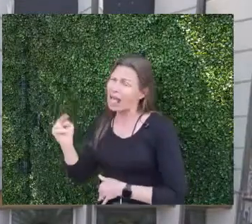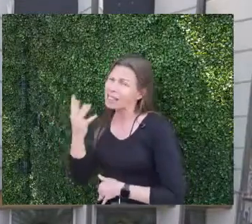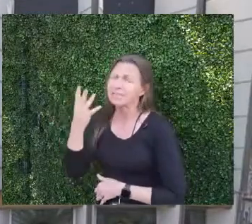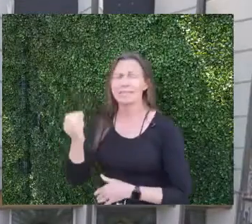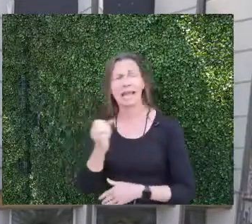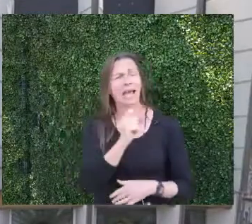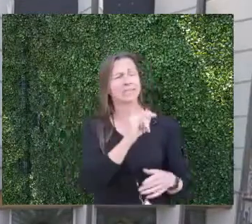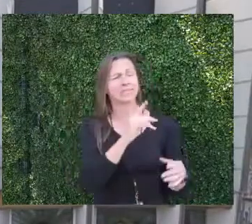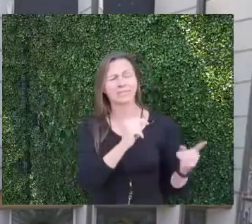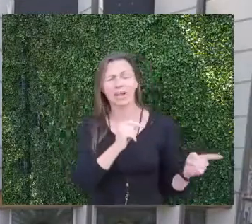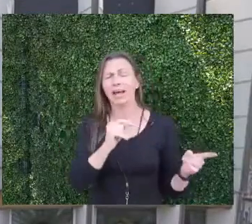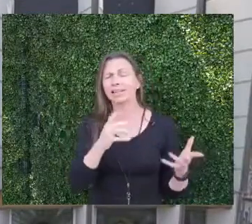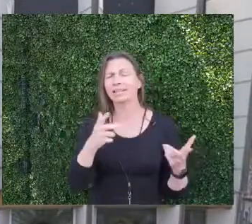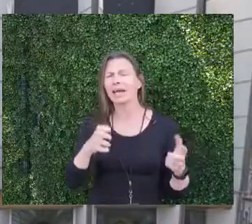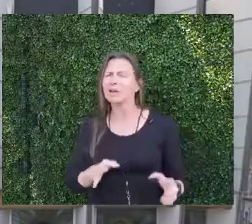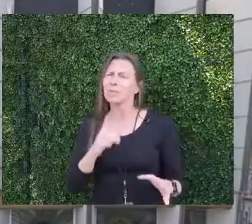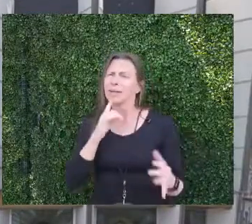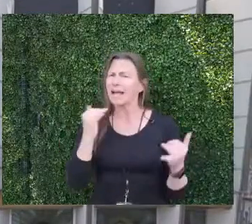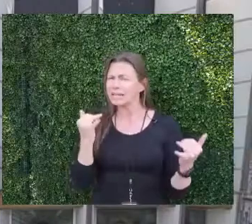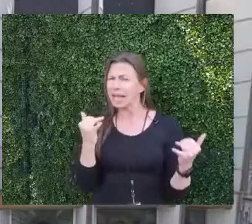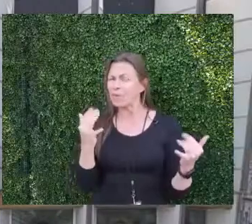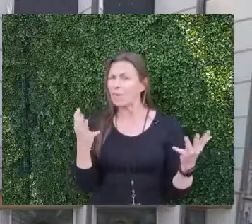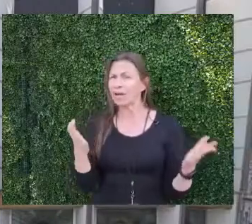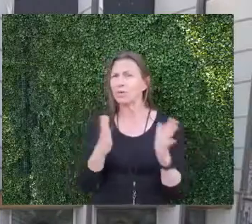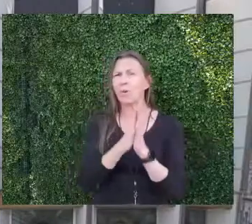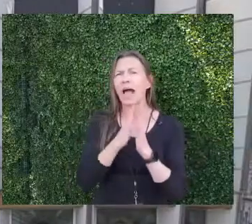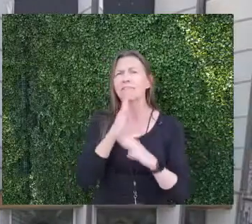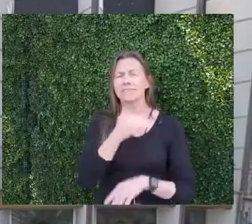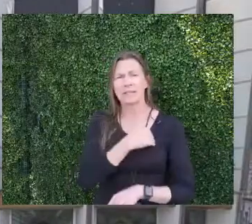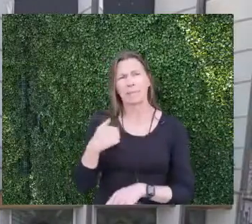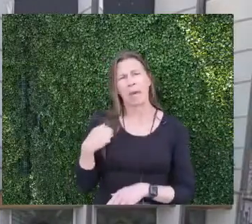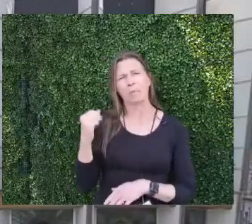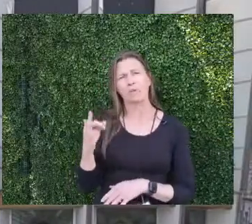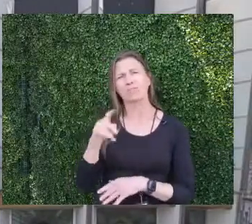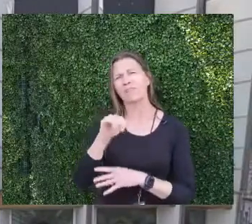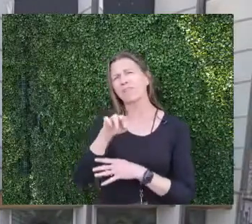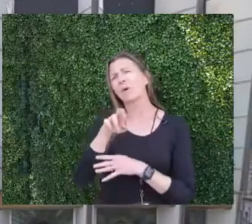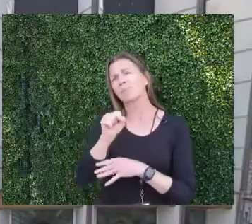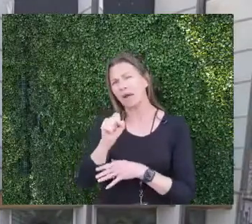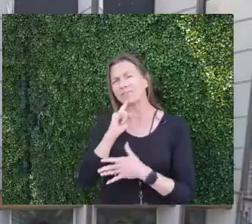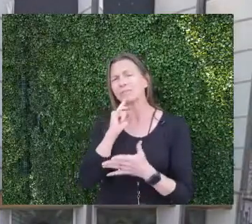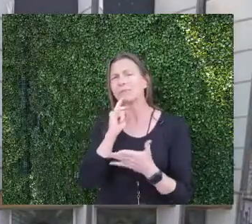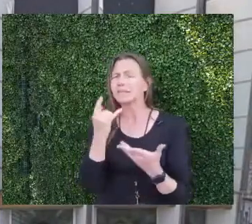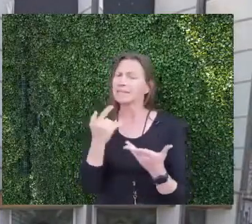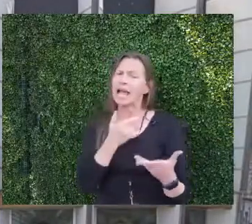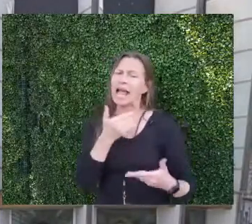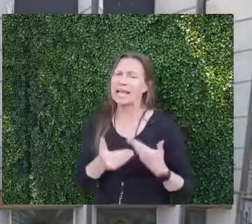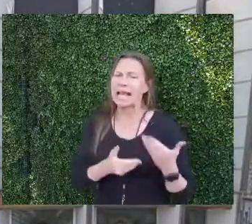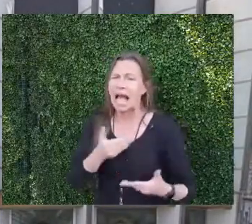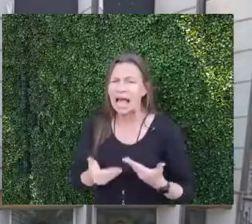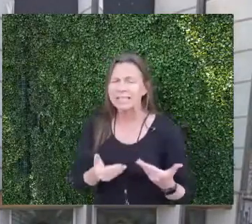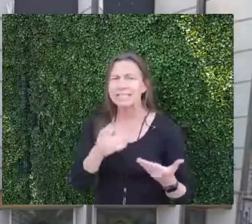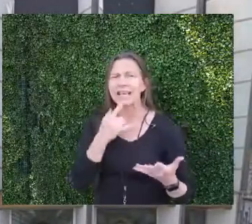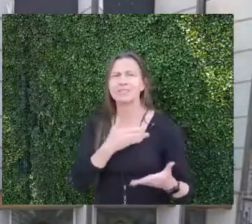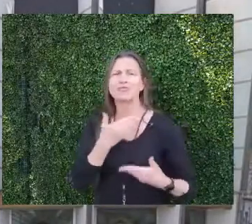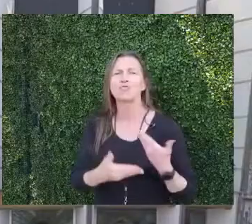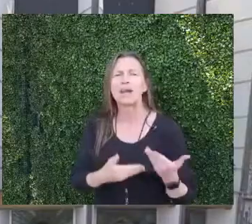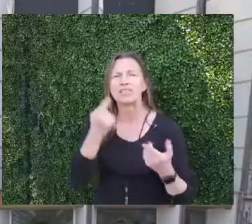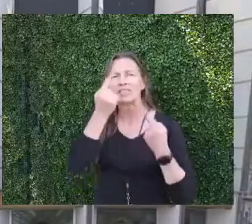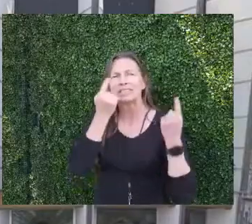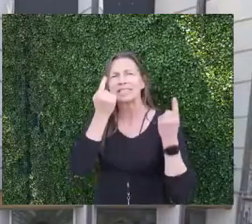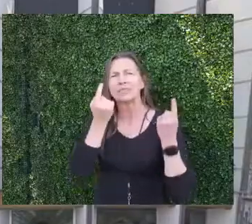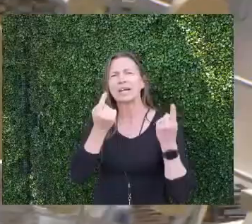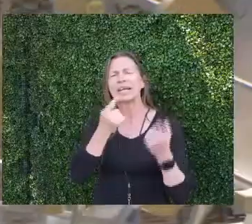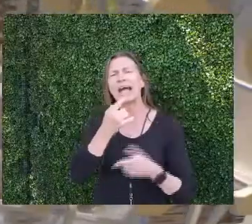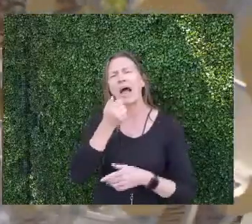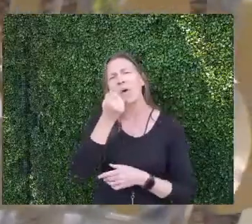ask the members of the press that are assembled to be kind and gracious, considering how warm it is outside,